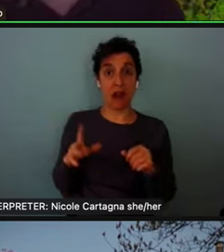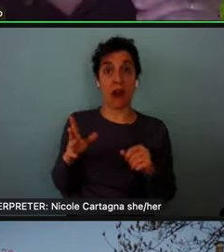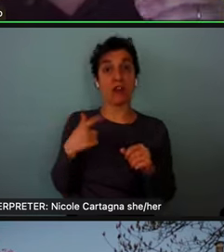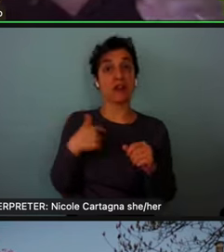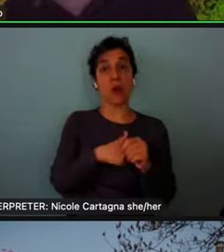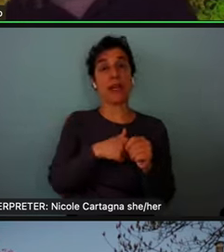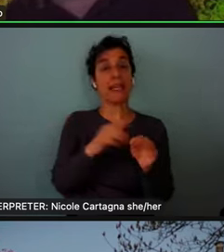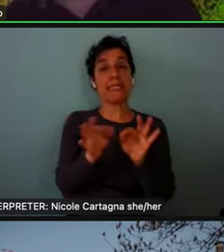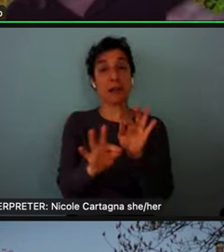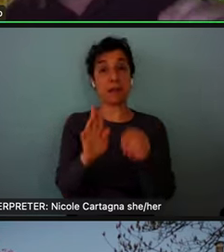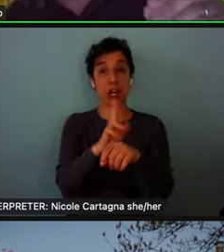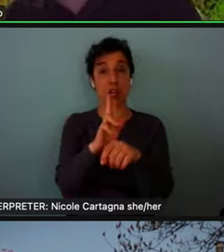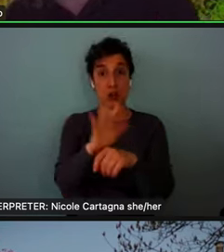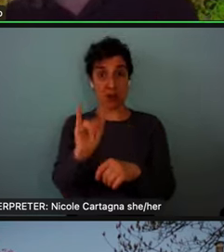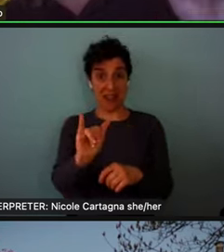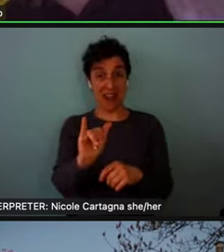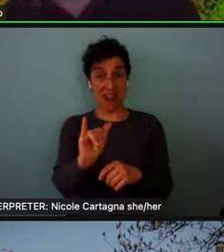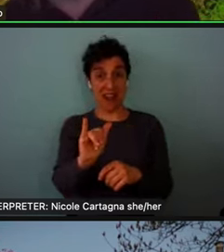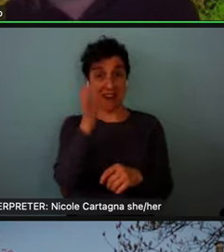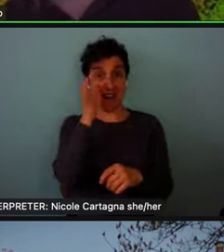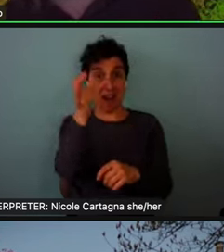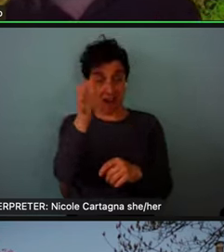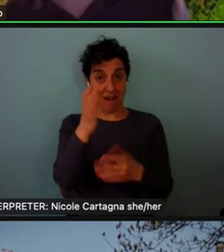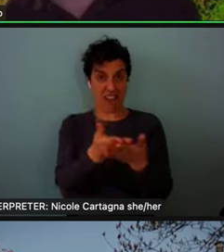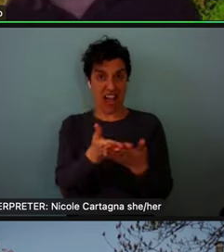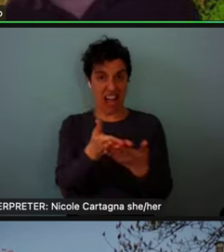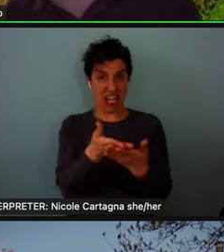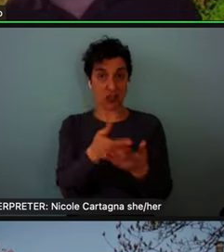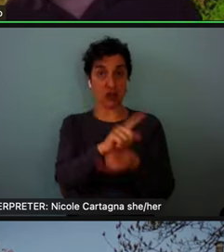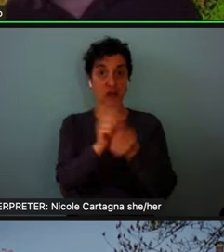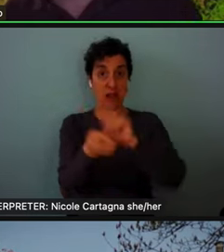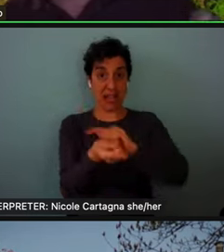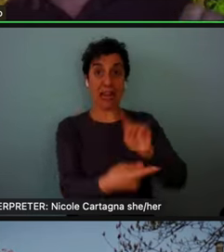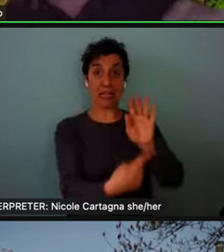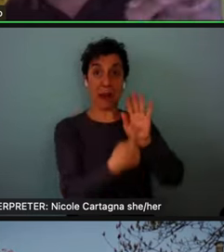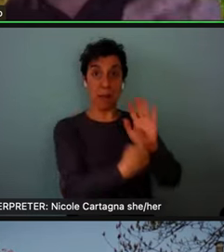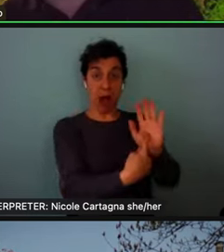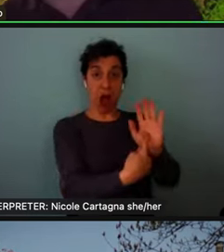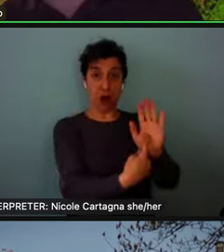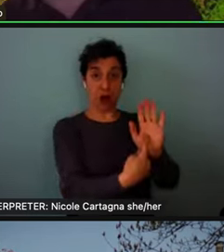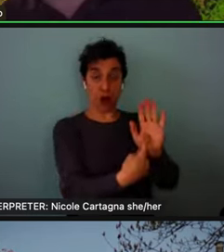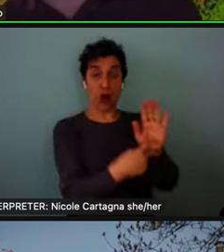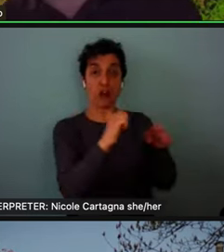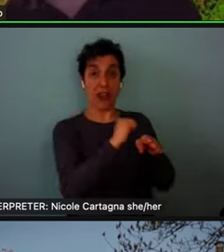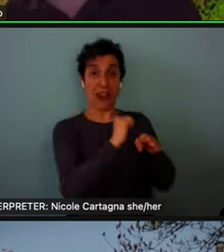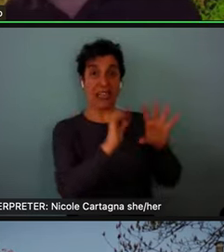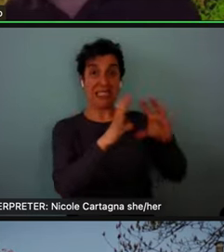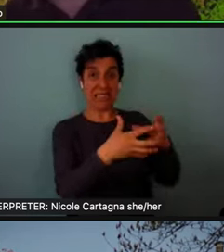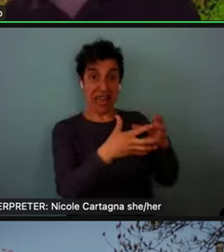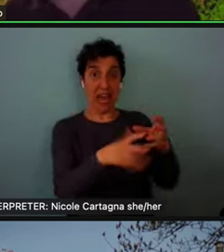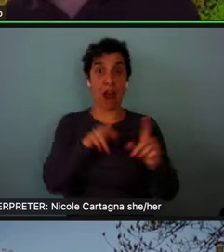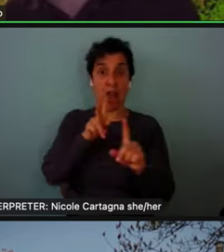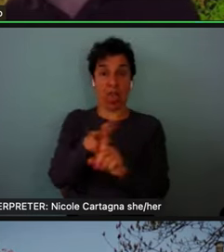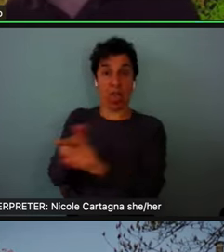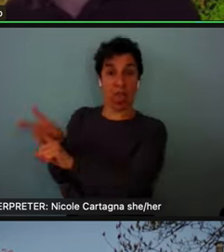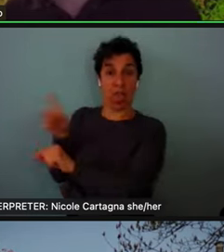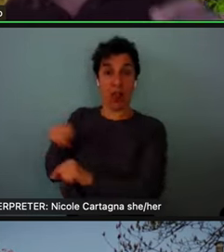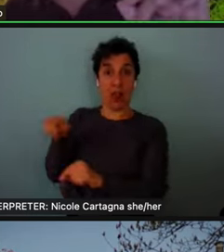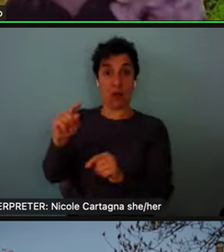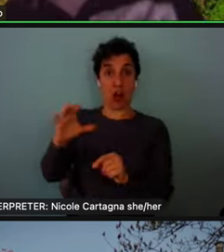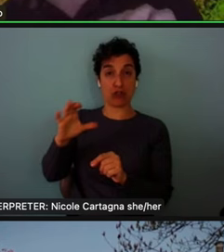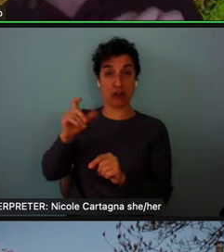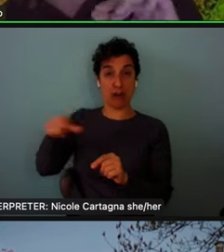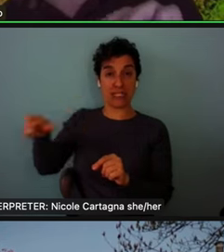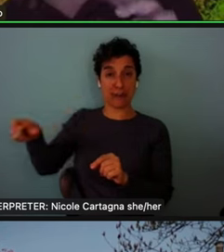simply use that fact to translate the model from the training set to this 100 participants. So